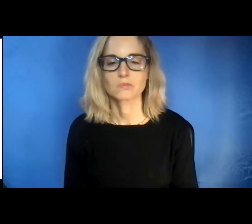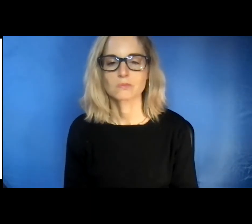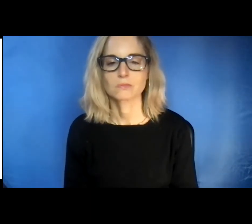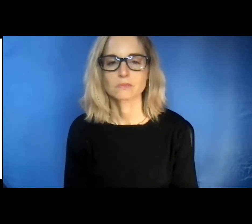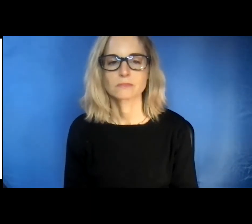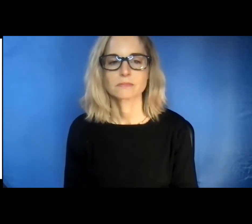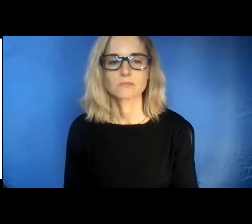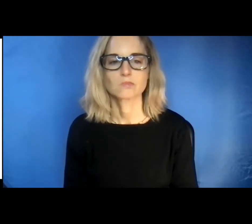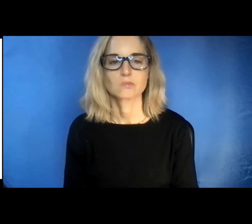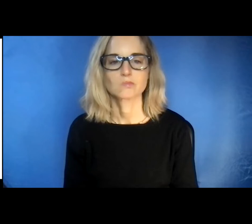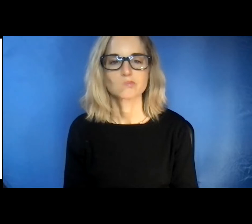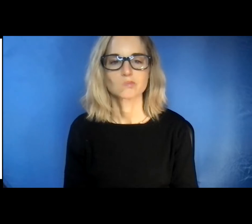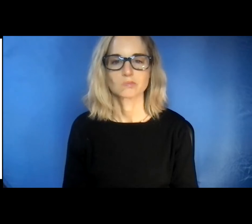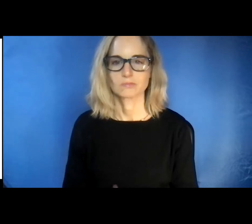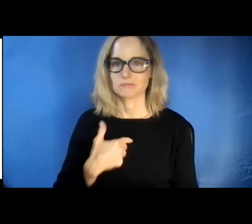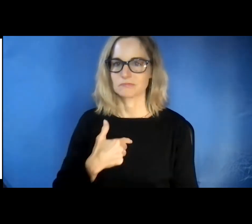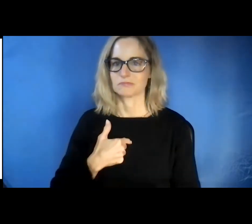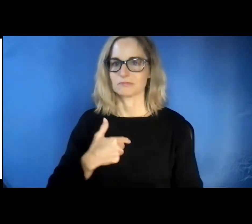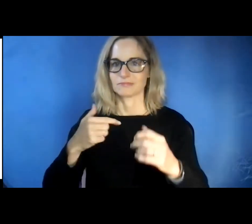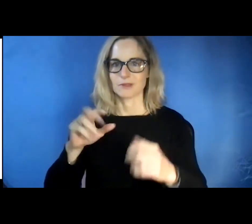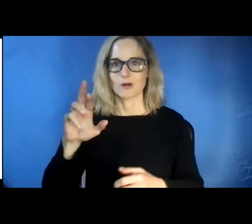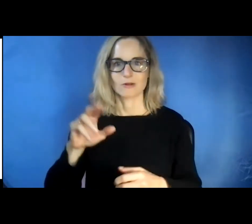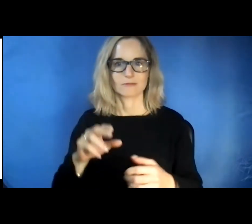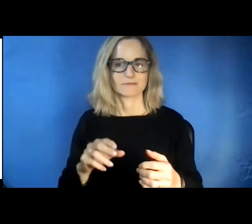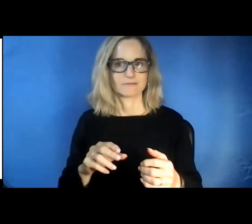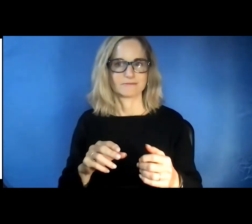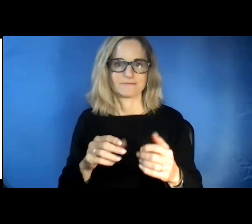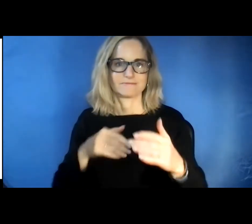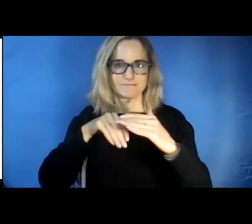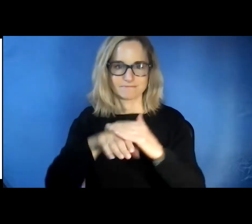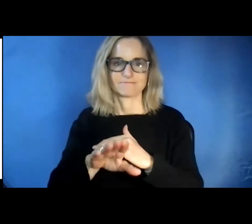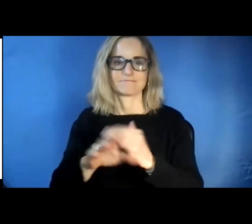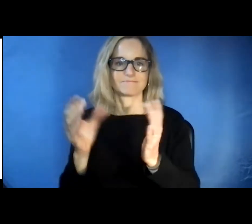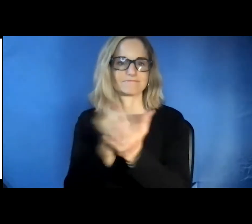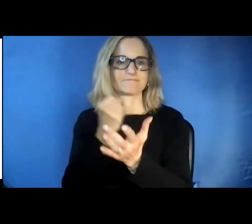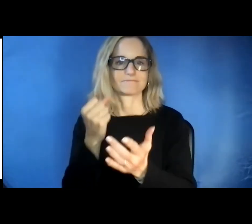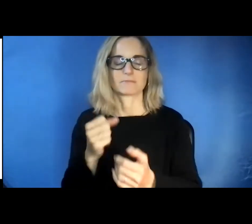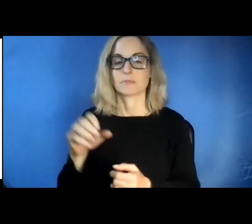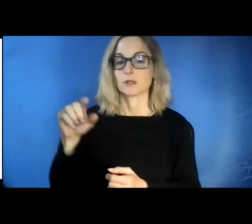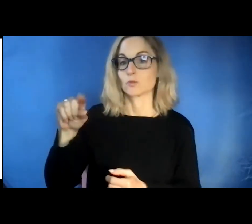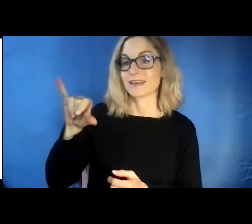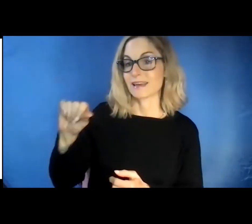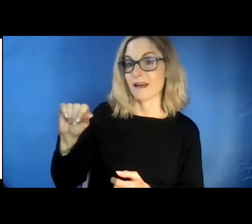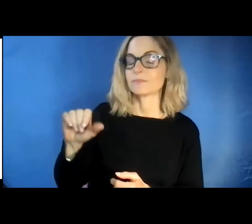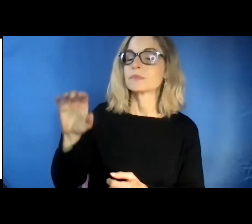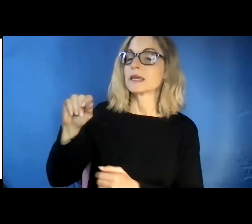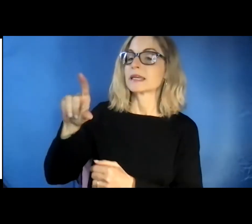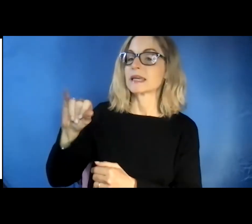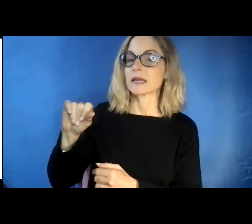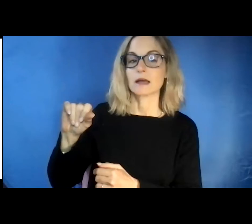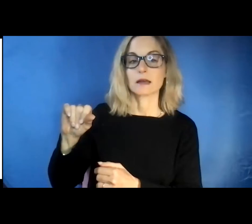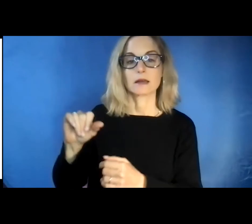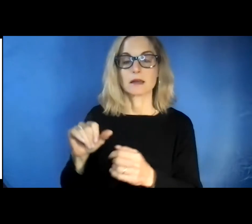I'm getting rare access inside Tesla's Gigafactory. The name originates from the word giga, the unit of measurement